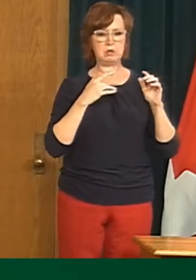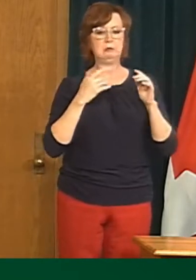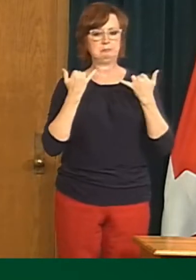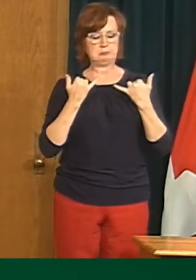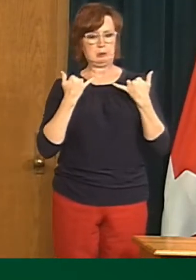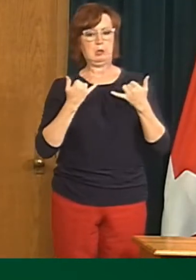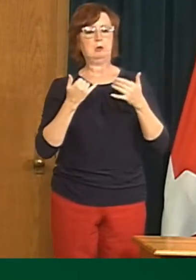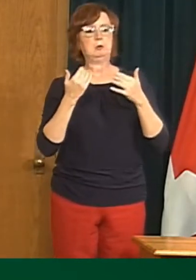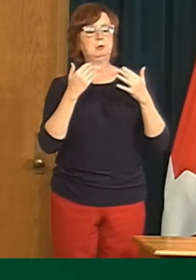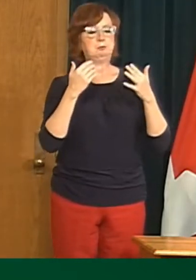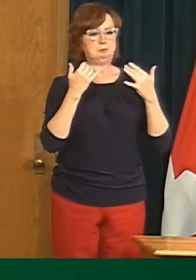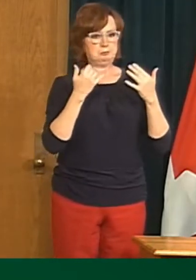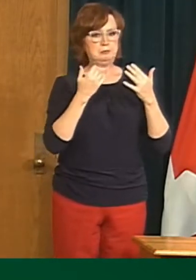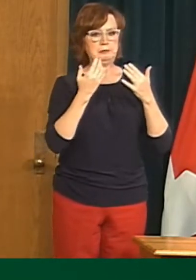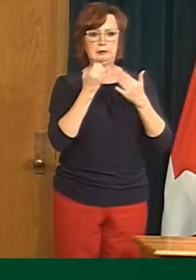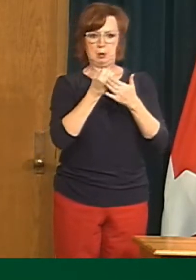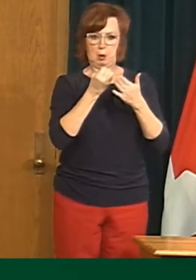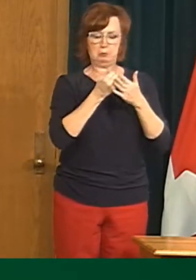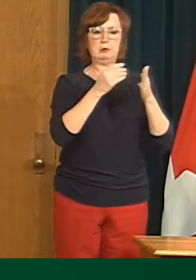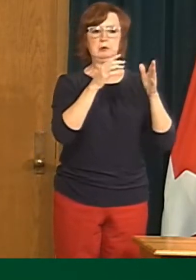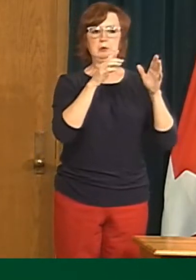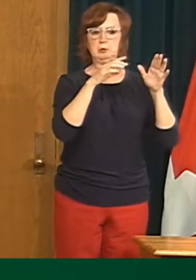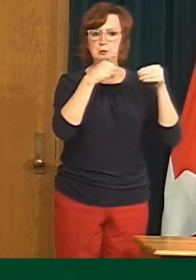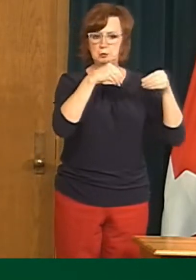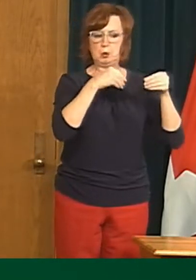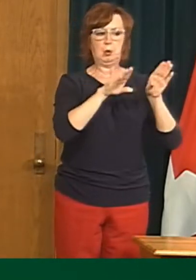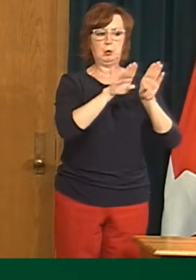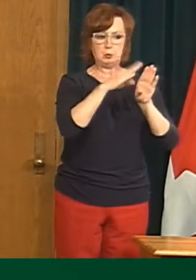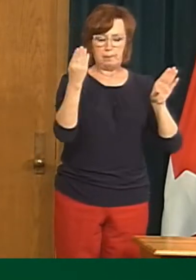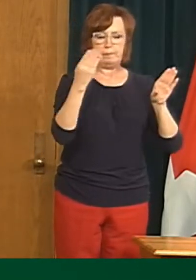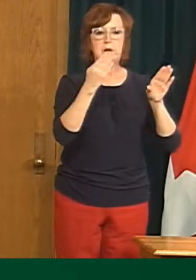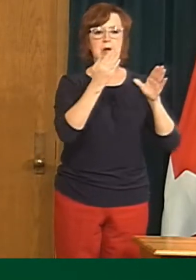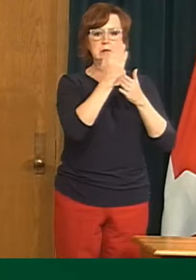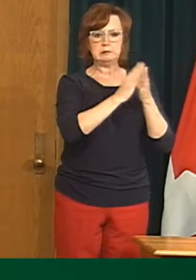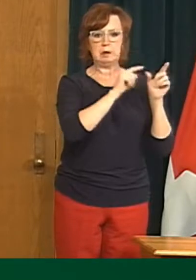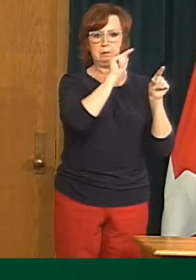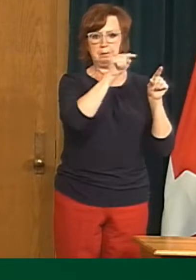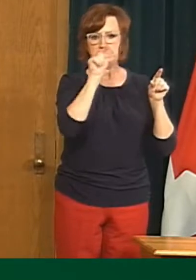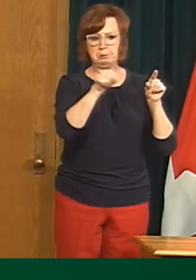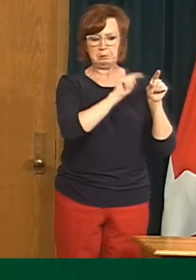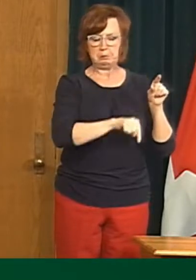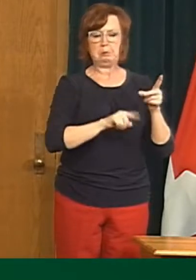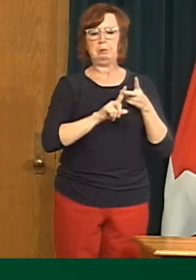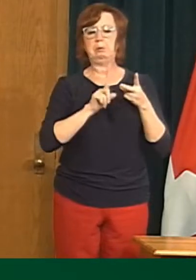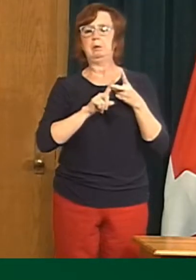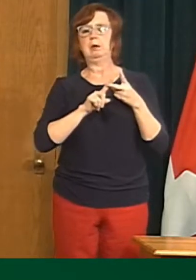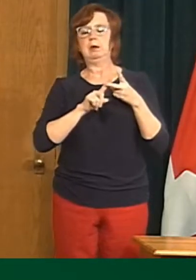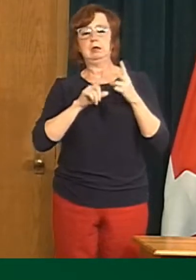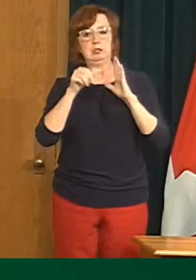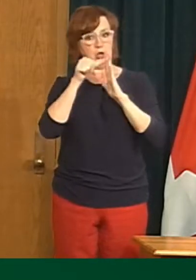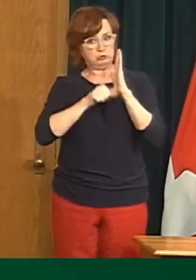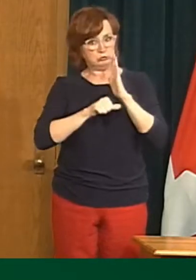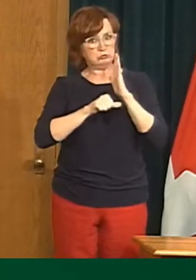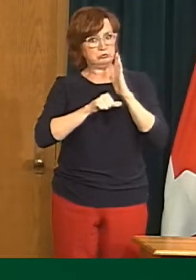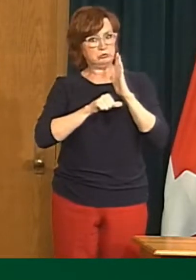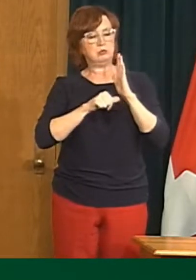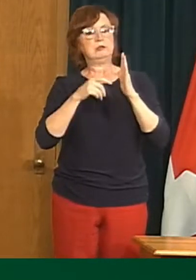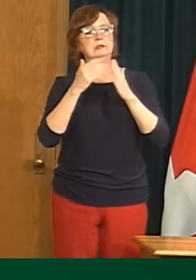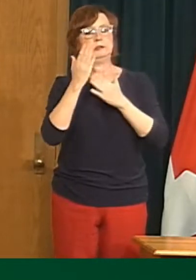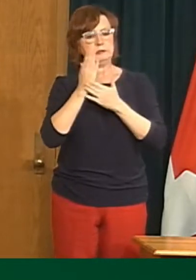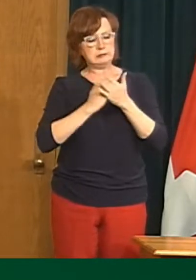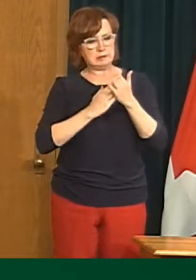Saskatchewan economy, we are also restarting elective surgeries and some other procedures that were paused to prepare for